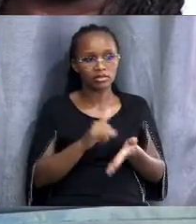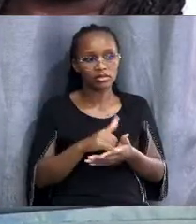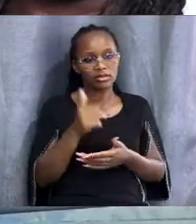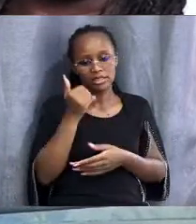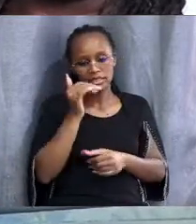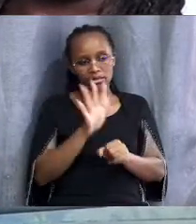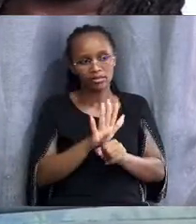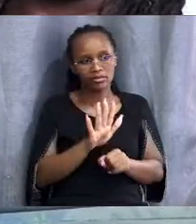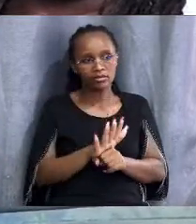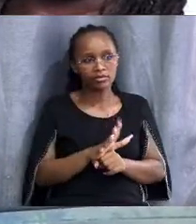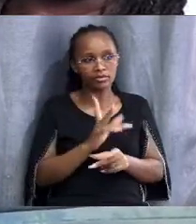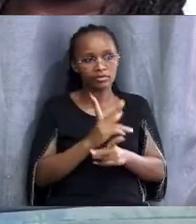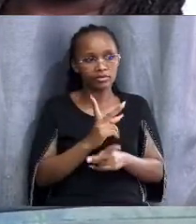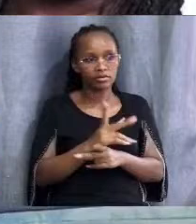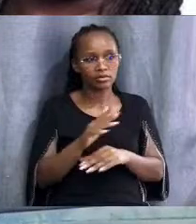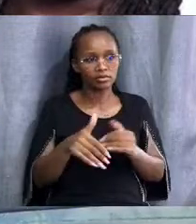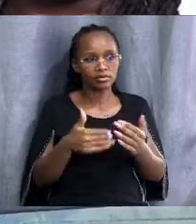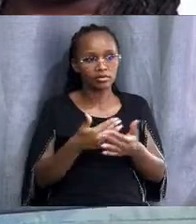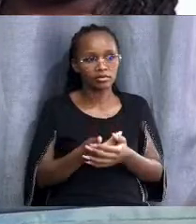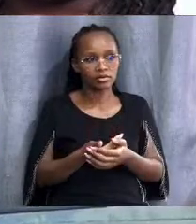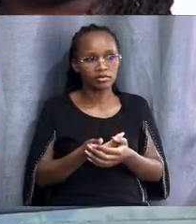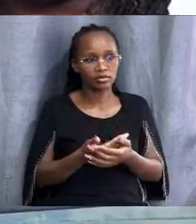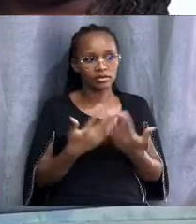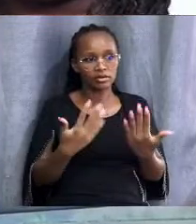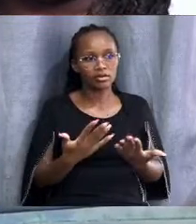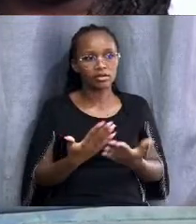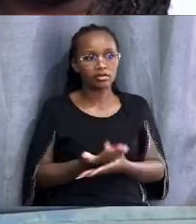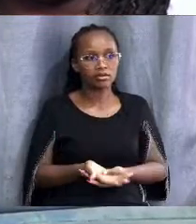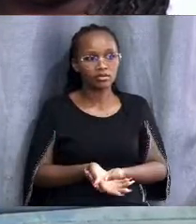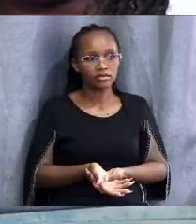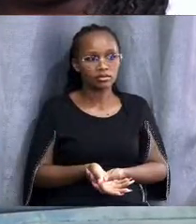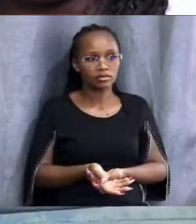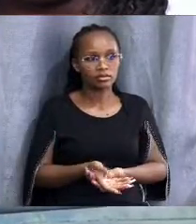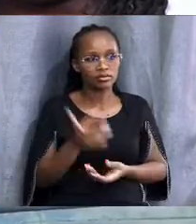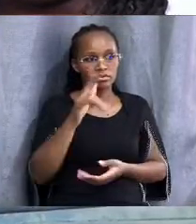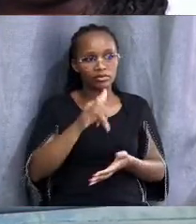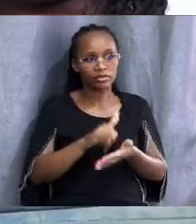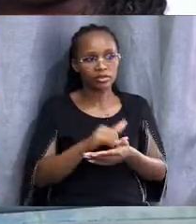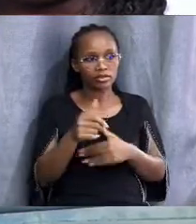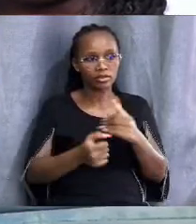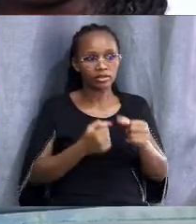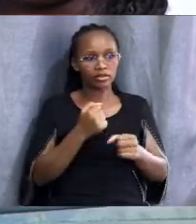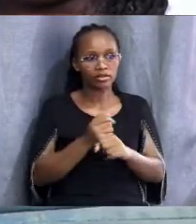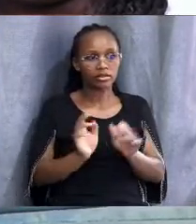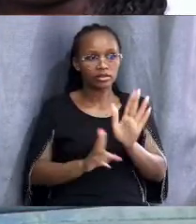son, you put those hearts that I held for that year